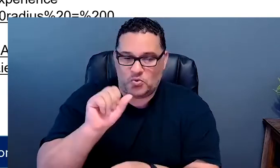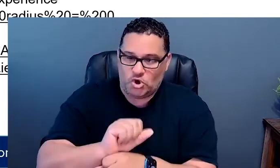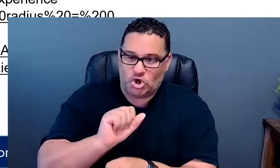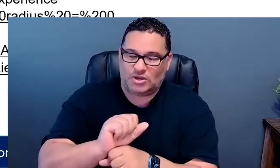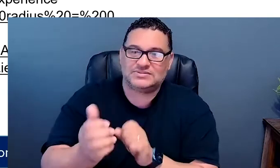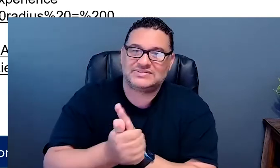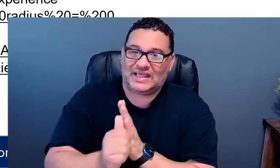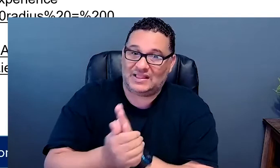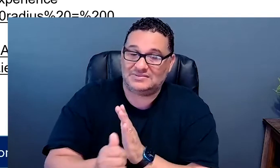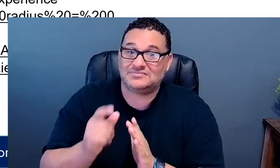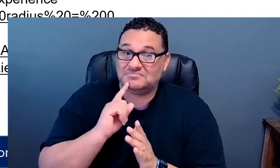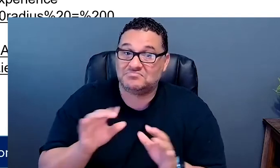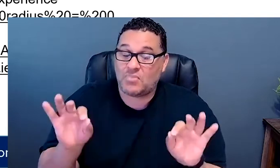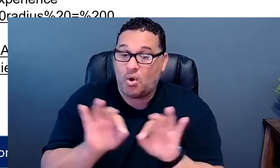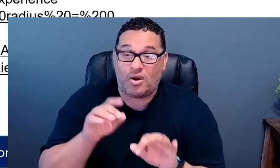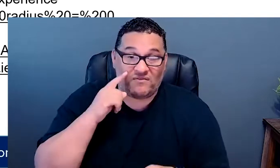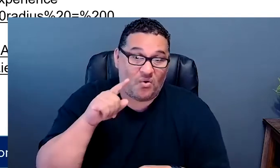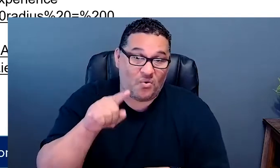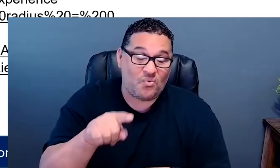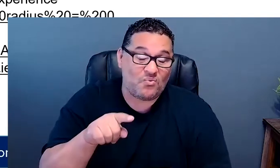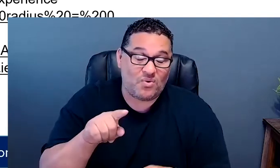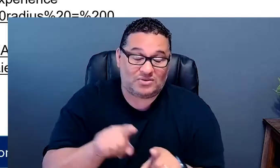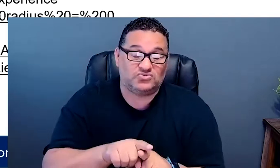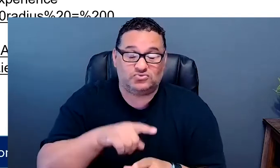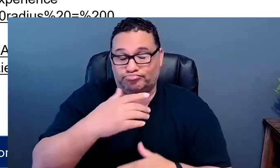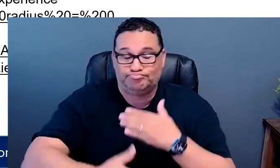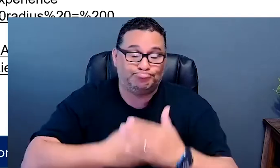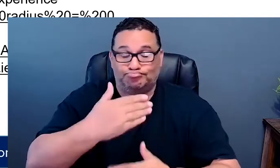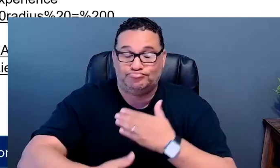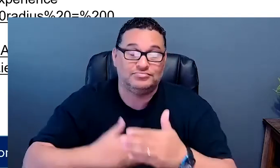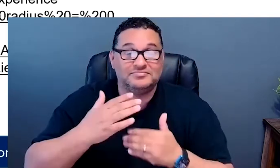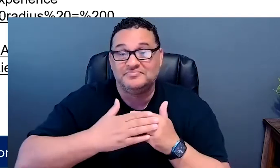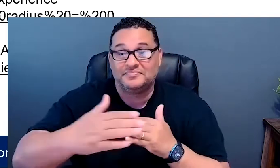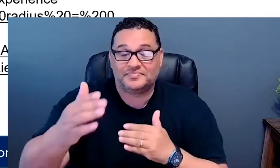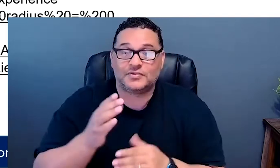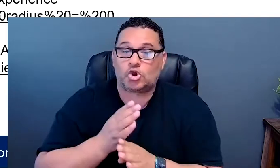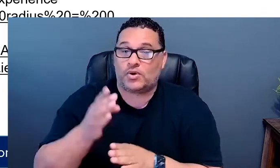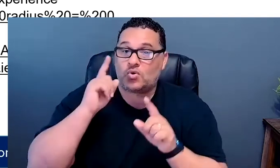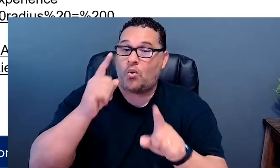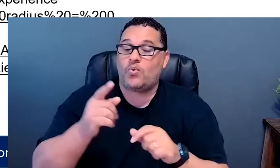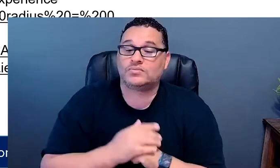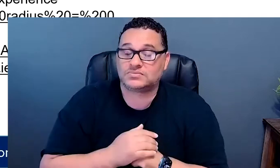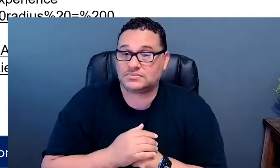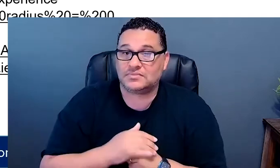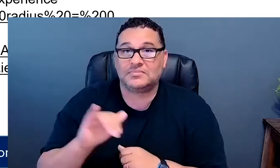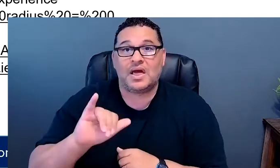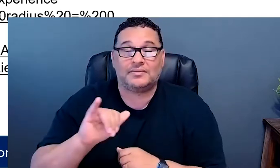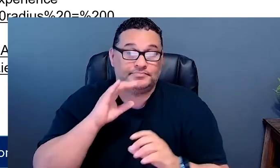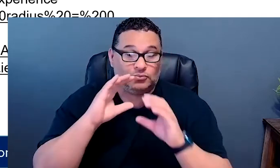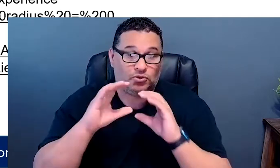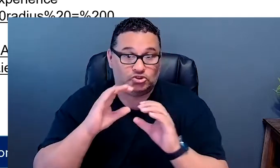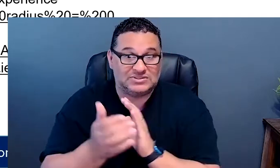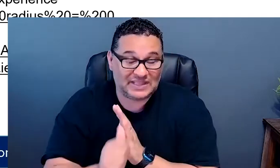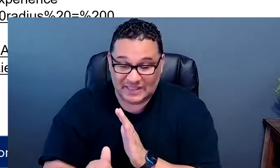be important for you as you move forward with your career goals. Things like your communication skills, things